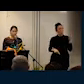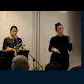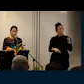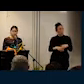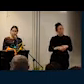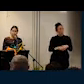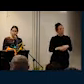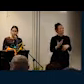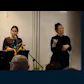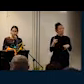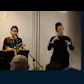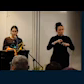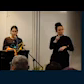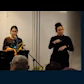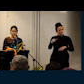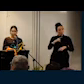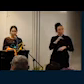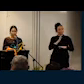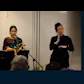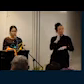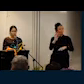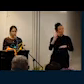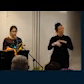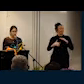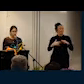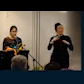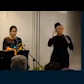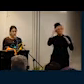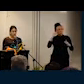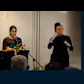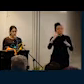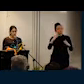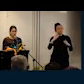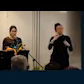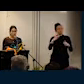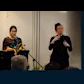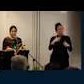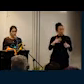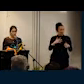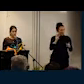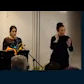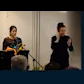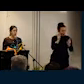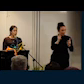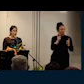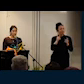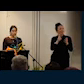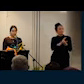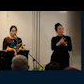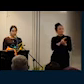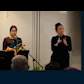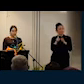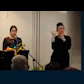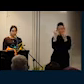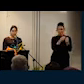will be talking about brain health across your lifespan, covering autism, anxiety, epilepsy, and sleep. We're